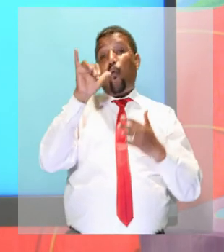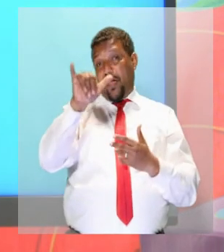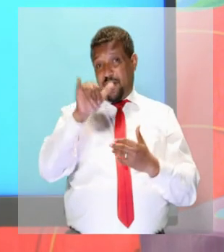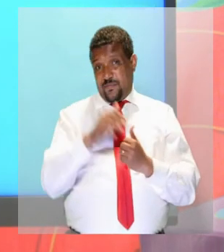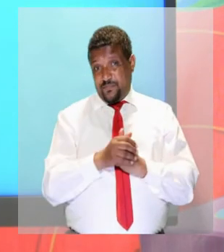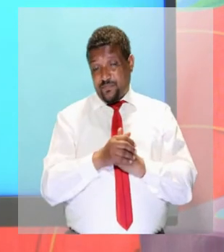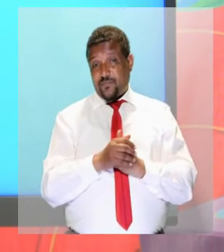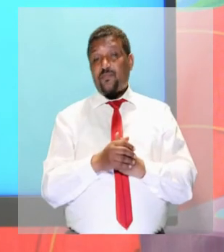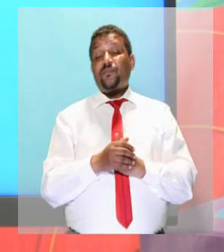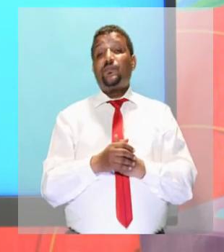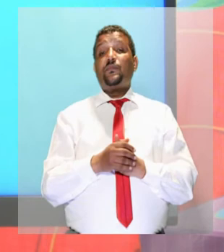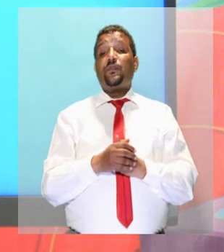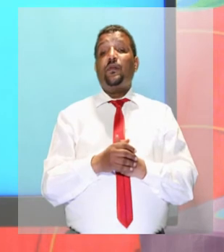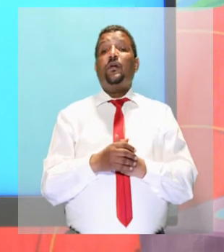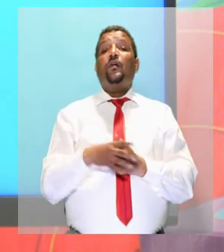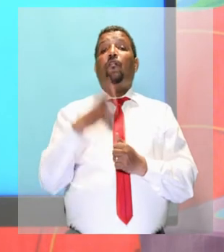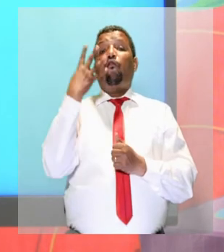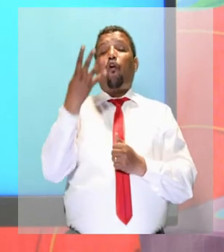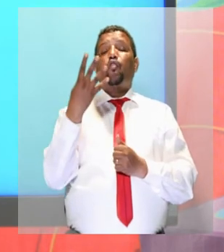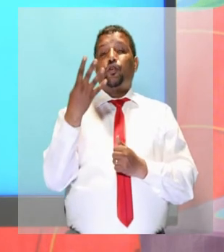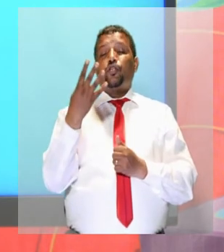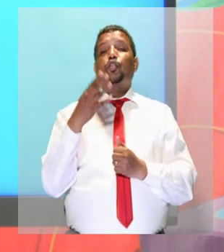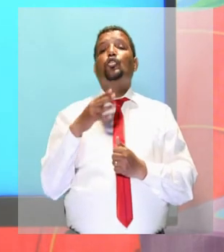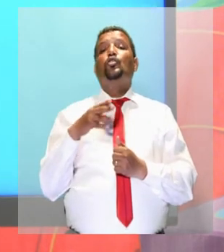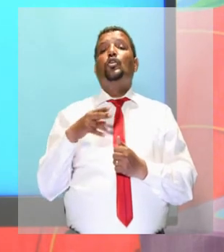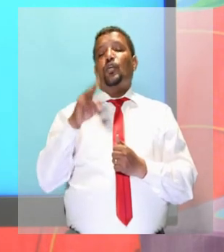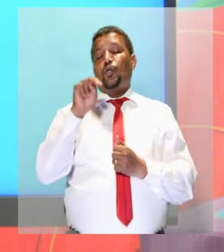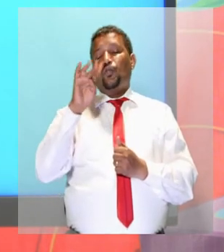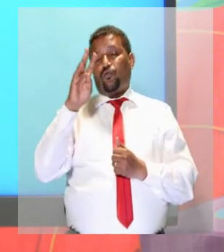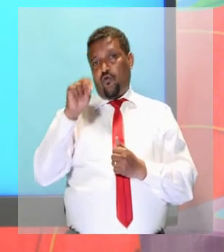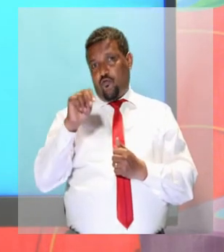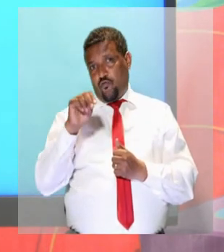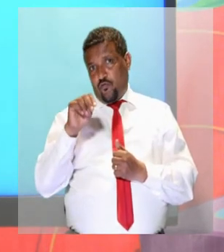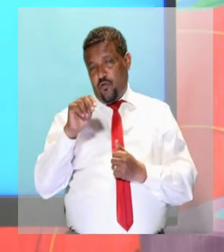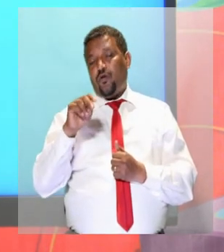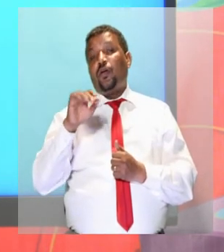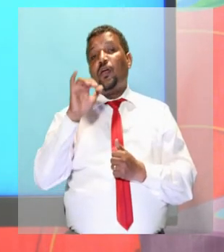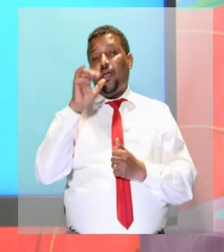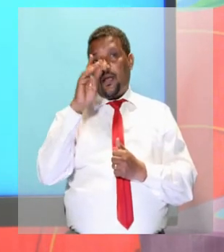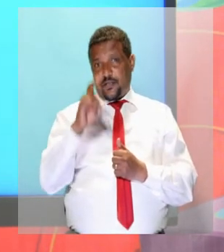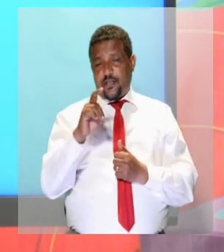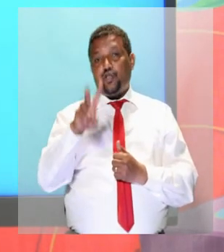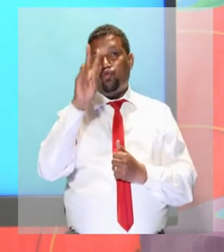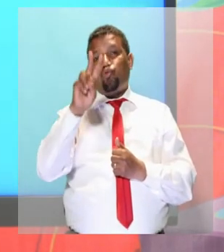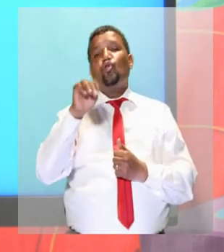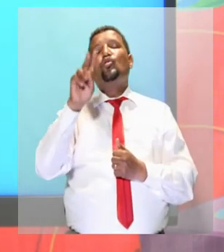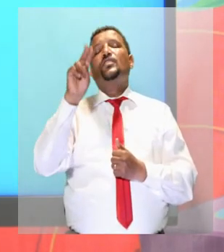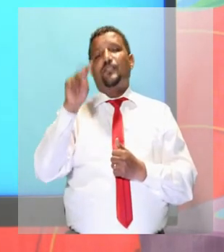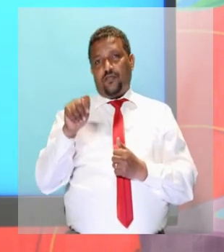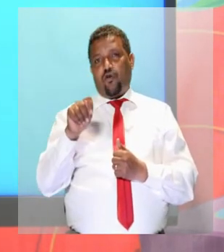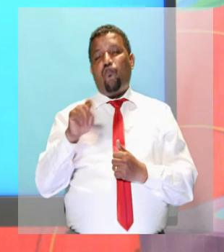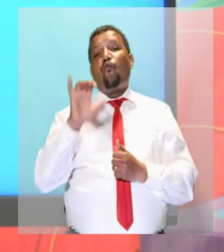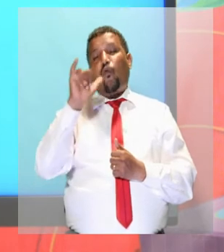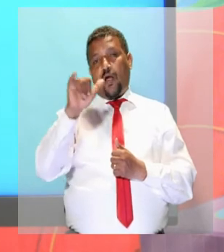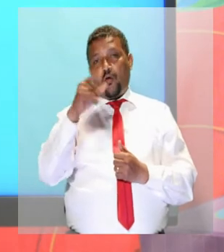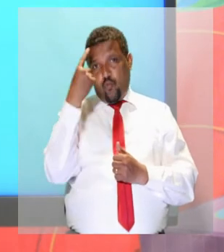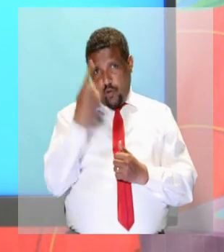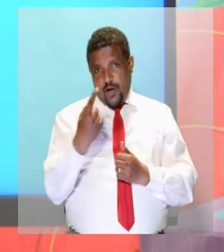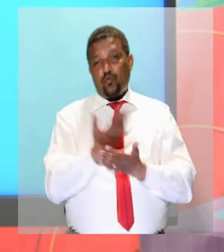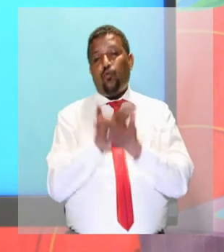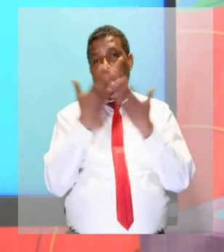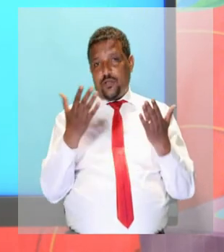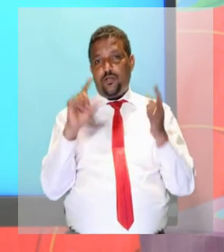and 4 units of x and 2 units of y, the rate by which one commodity is substituted